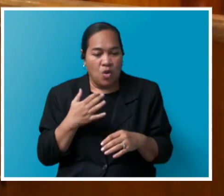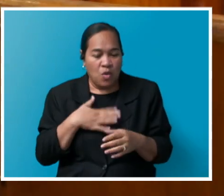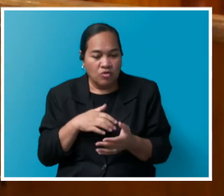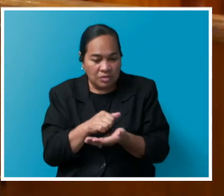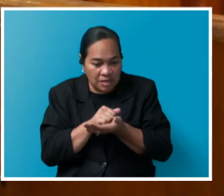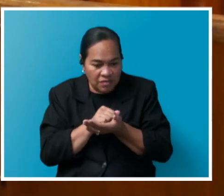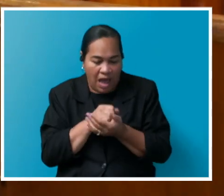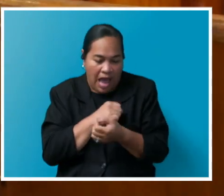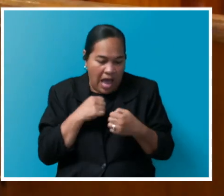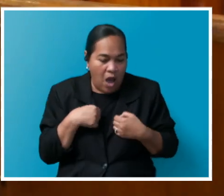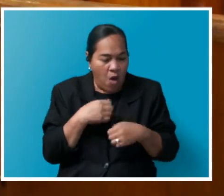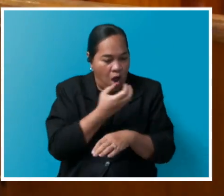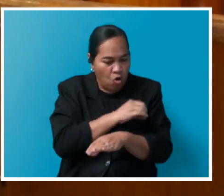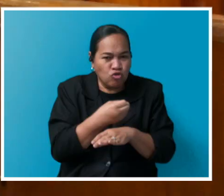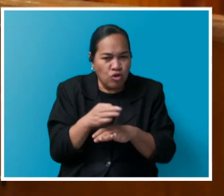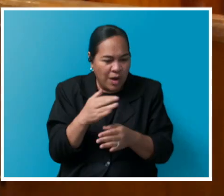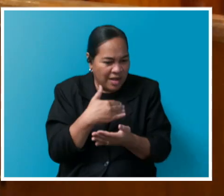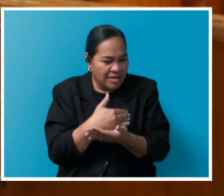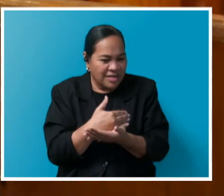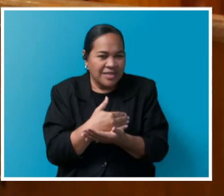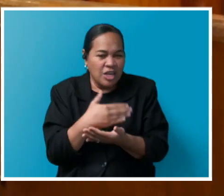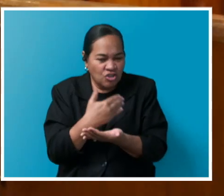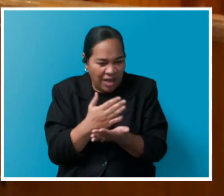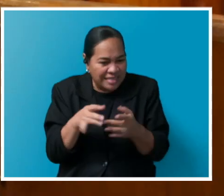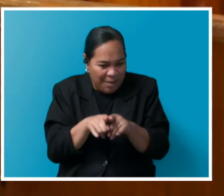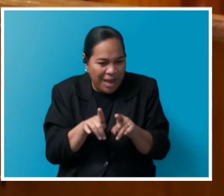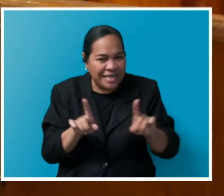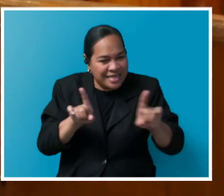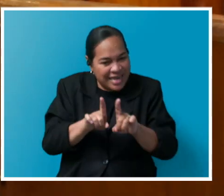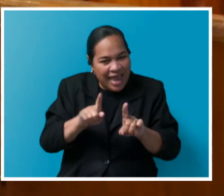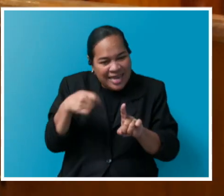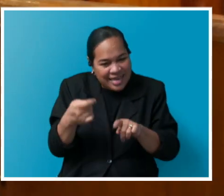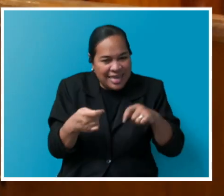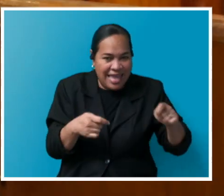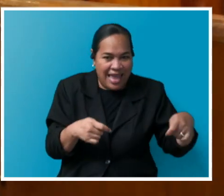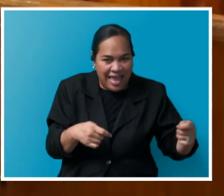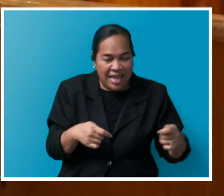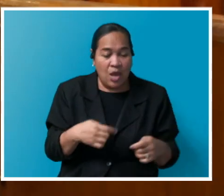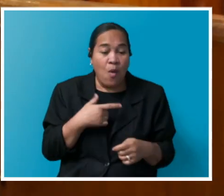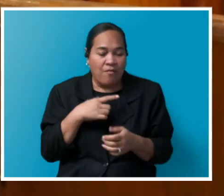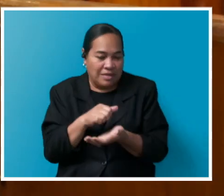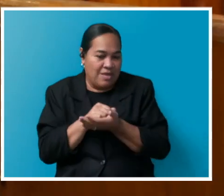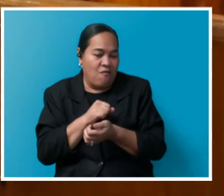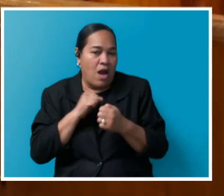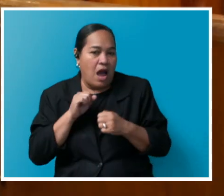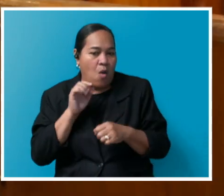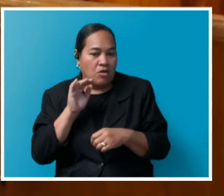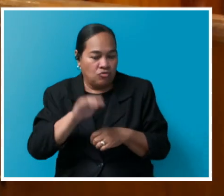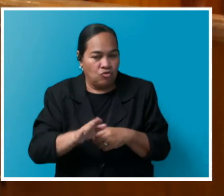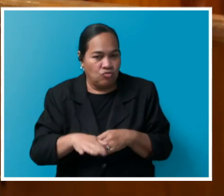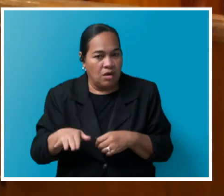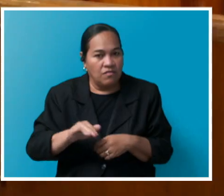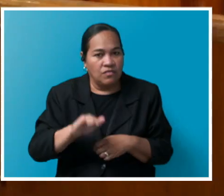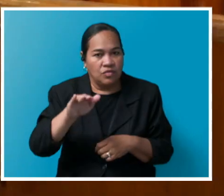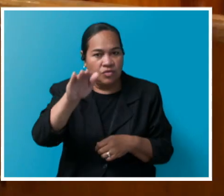shared ocean space for future generations. The Maritime Affairs Coordinating Committee, MAC, chaired